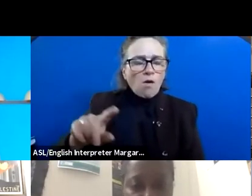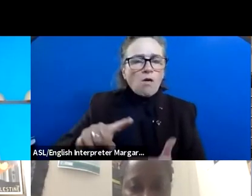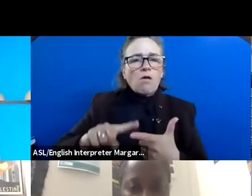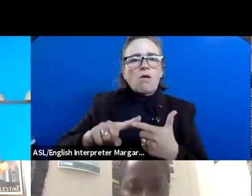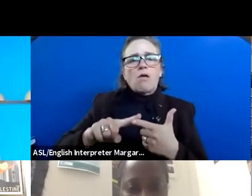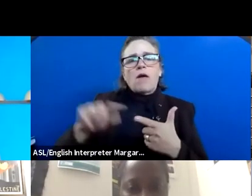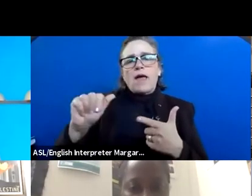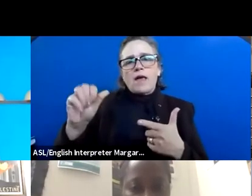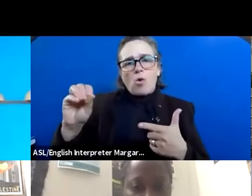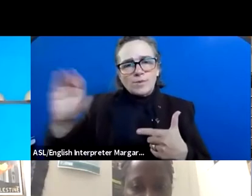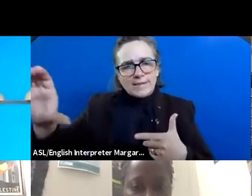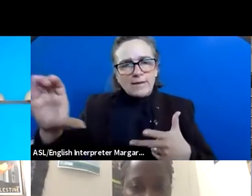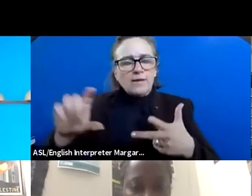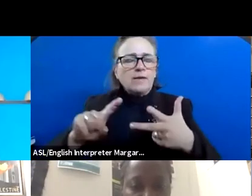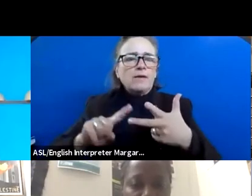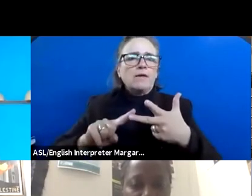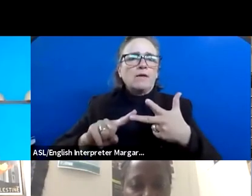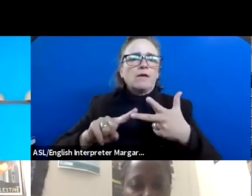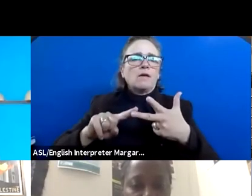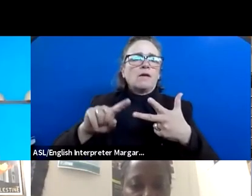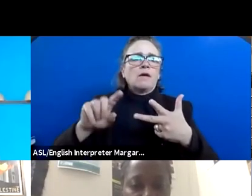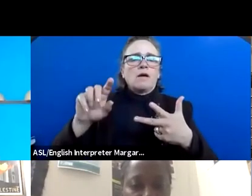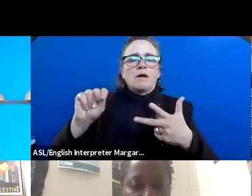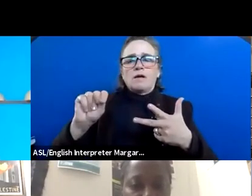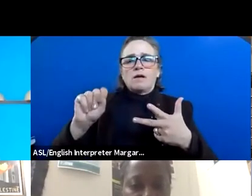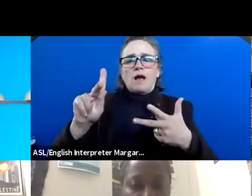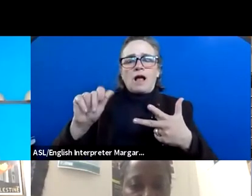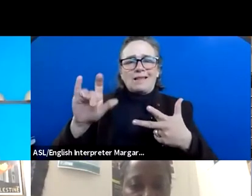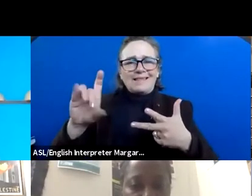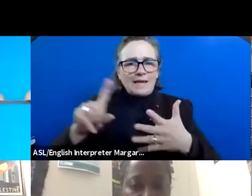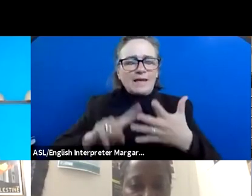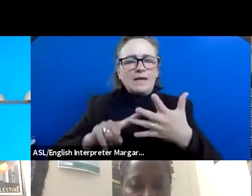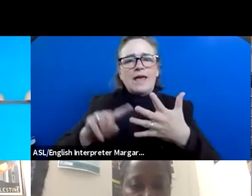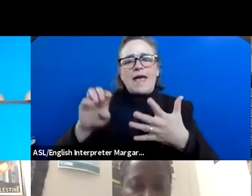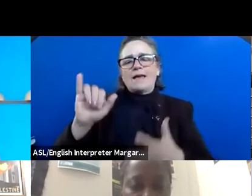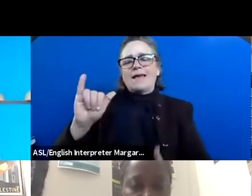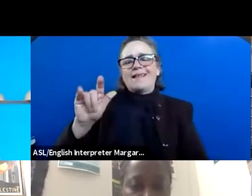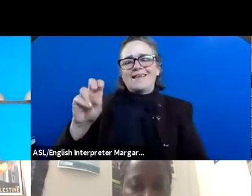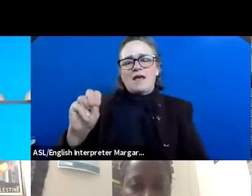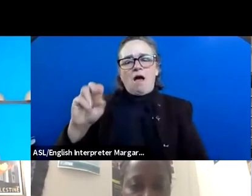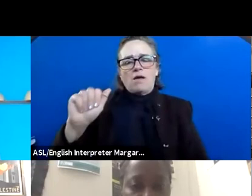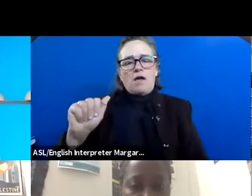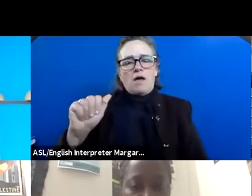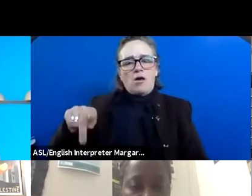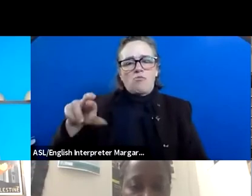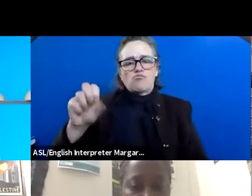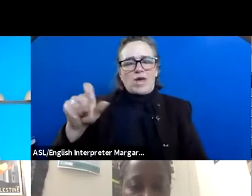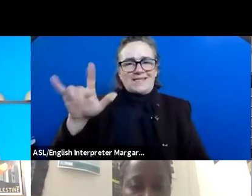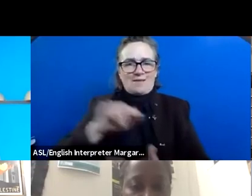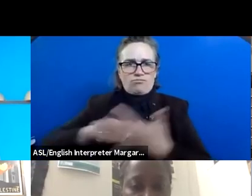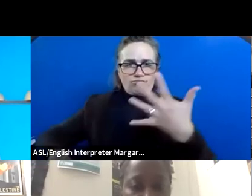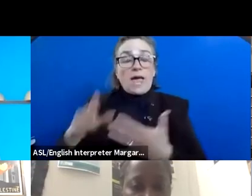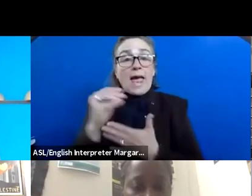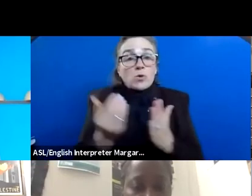Alexandria Ocasio-Cortez, Rashida Tlaib, and Ayanna Pressley, plus the new people, Cori Bush and